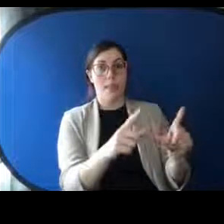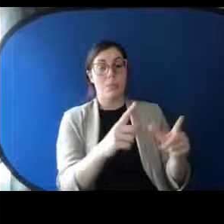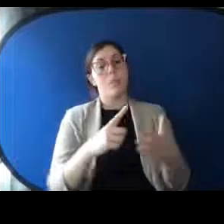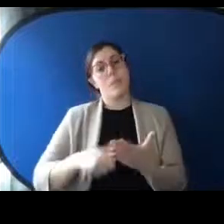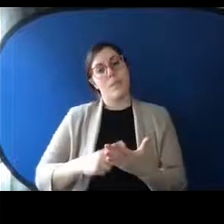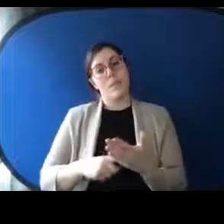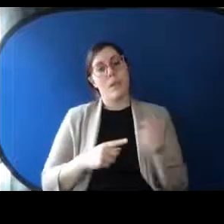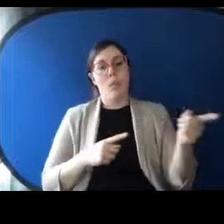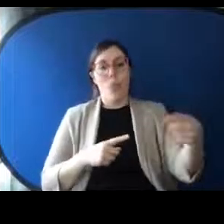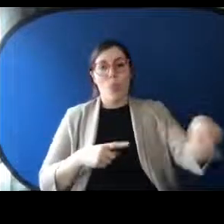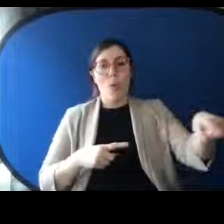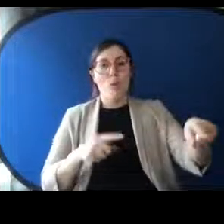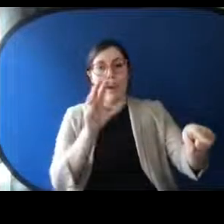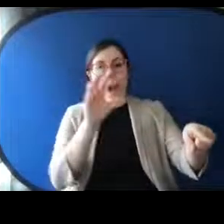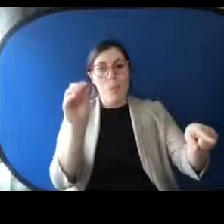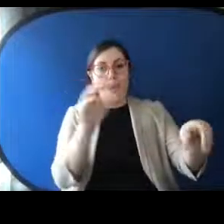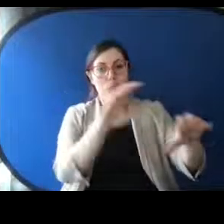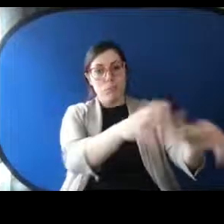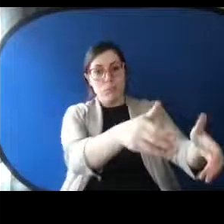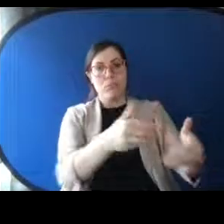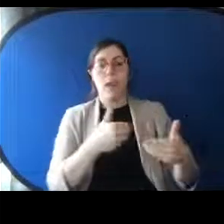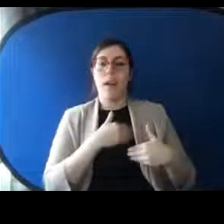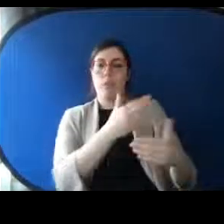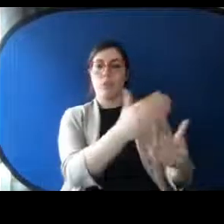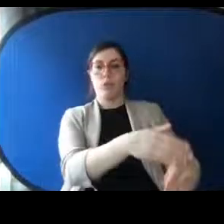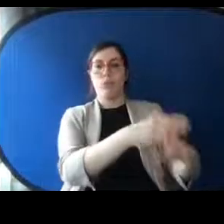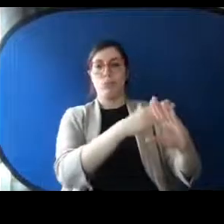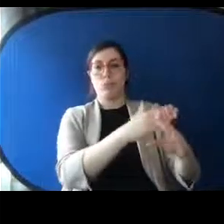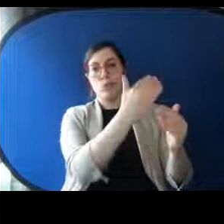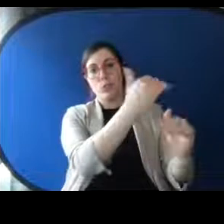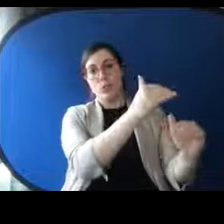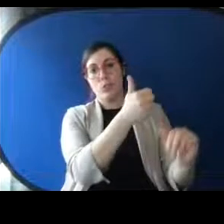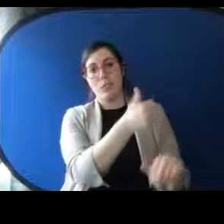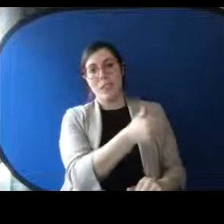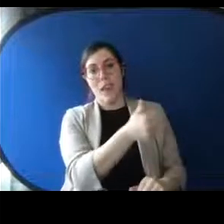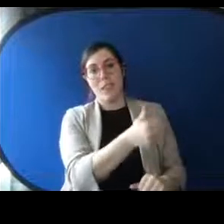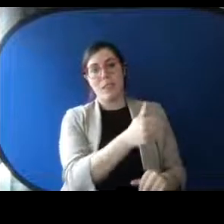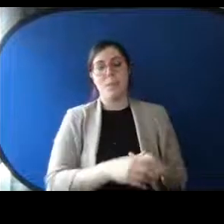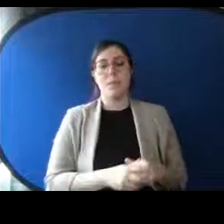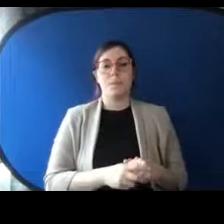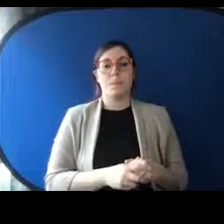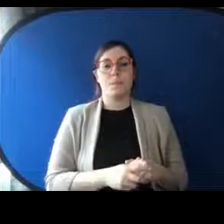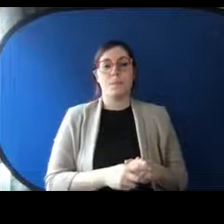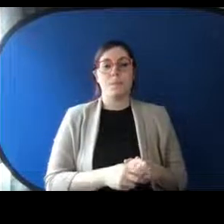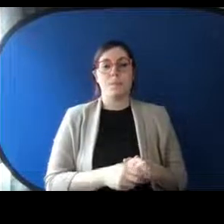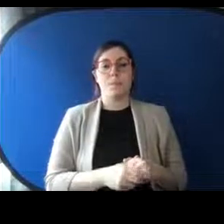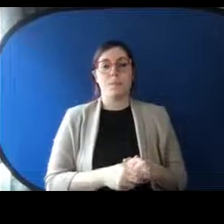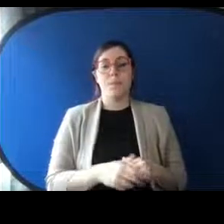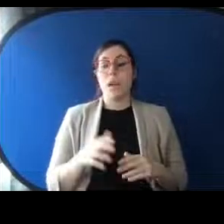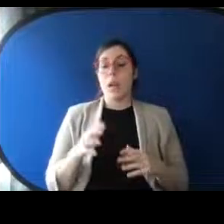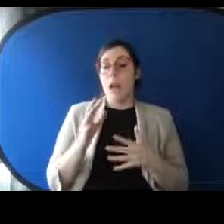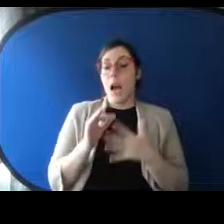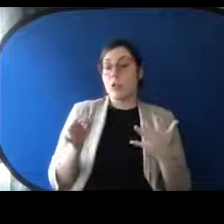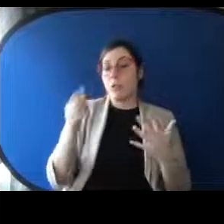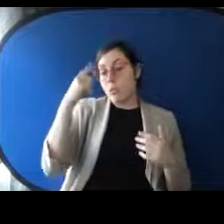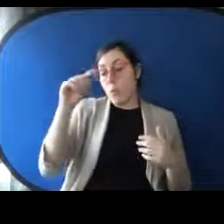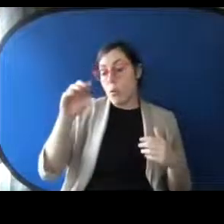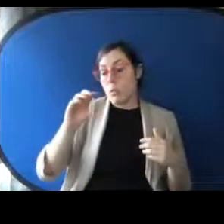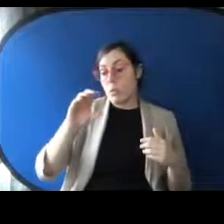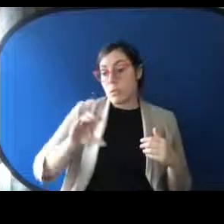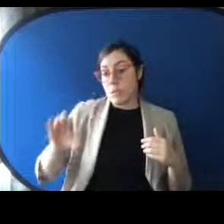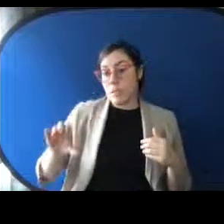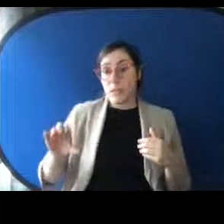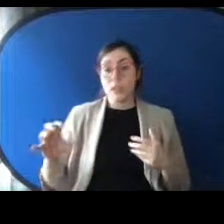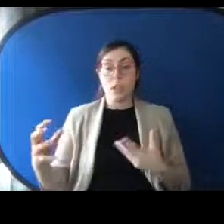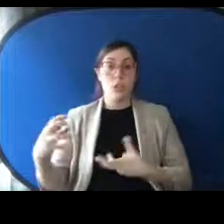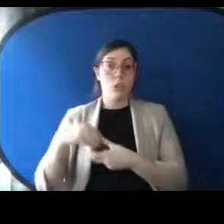have restrictions, as I already laid out. For data with any restrictions, the options in the Creative Commons license suite encompass the